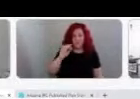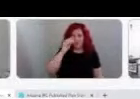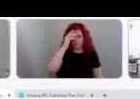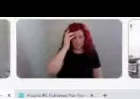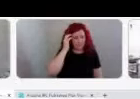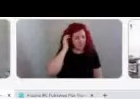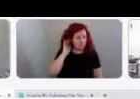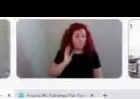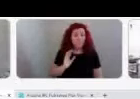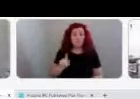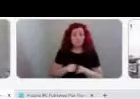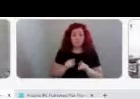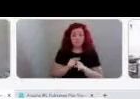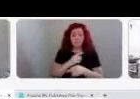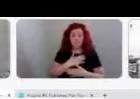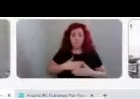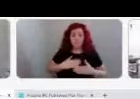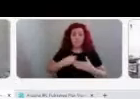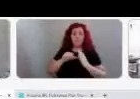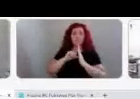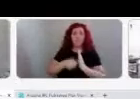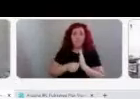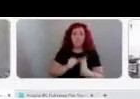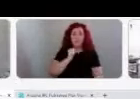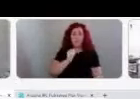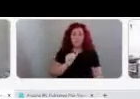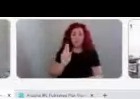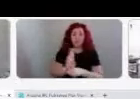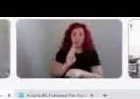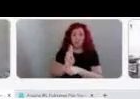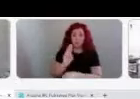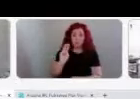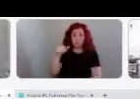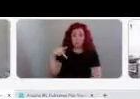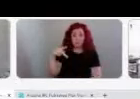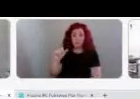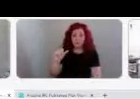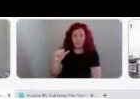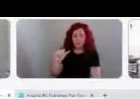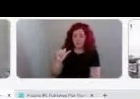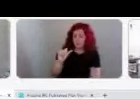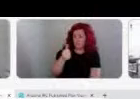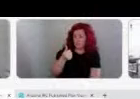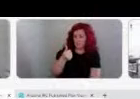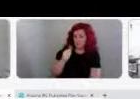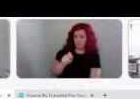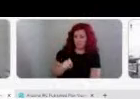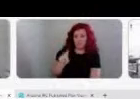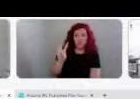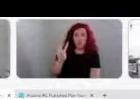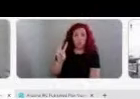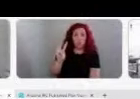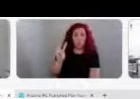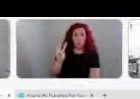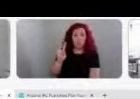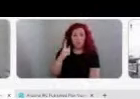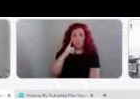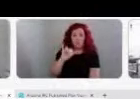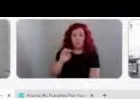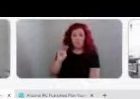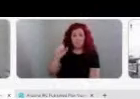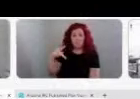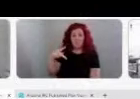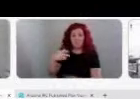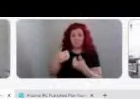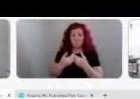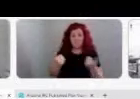please do not i emphasize do not use the map 10.2 uh for this map divides my